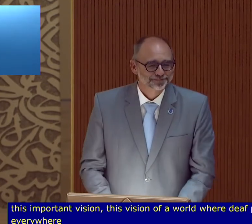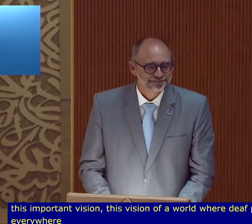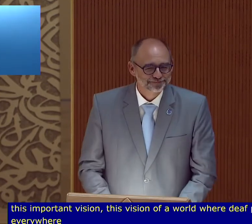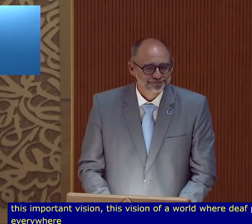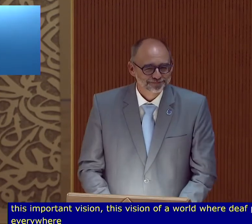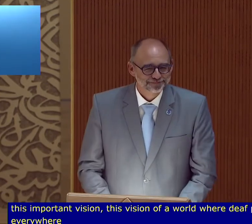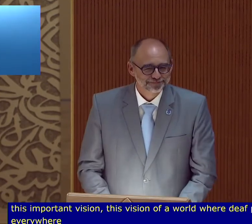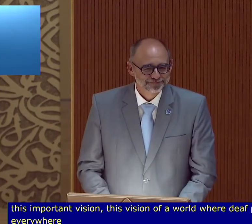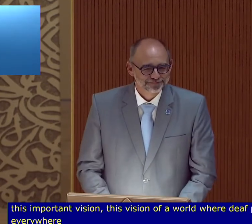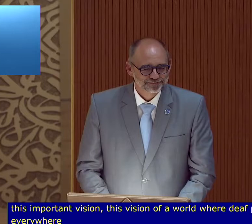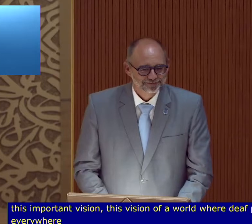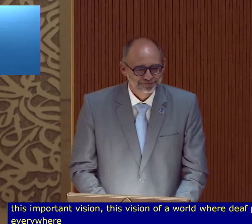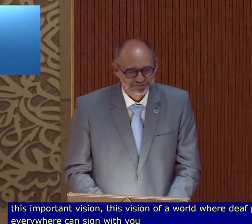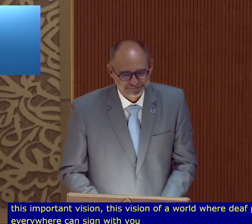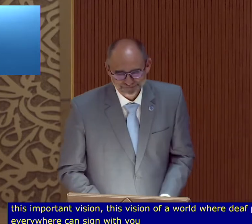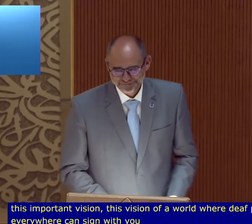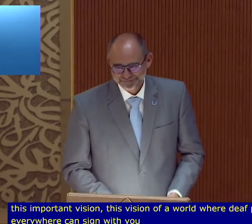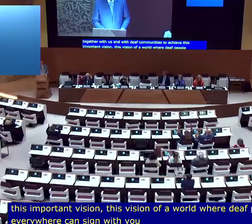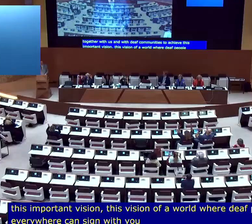Thank you.